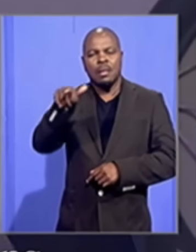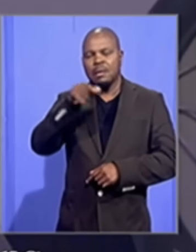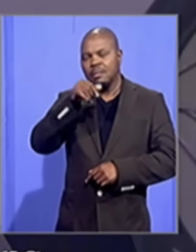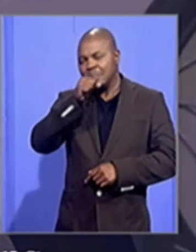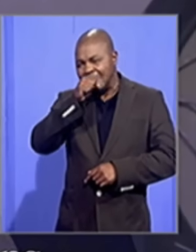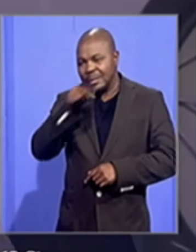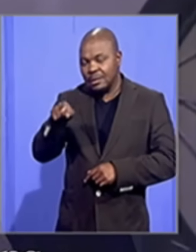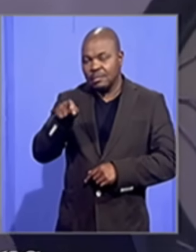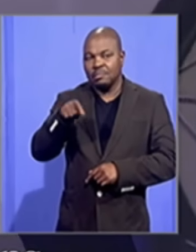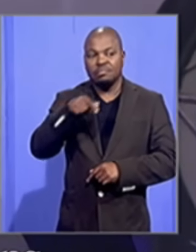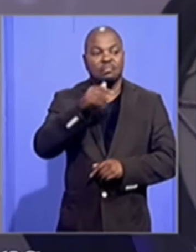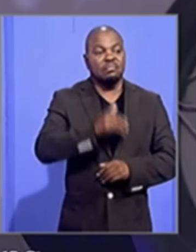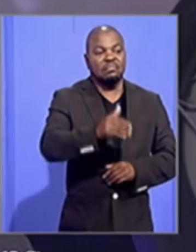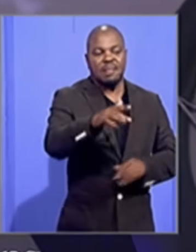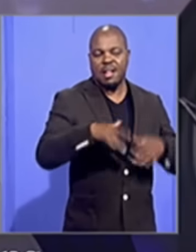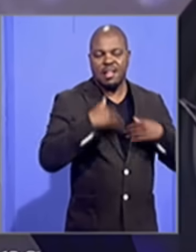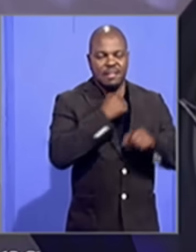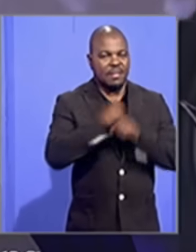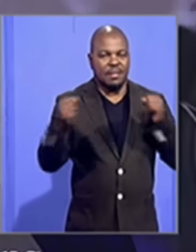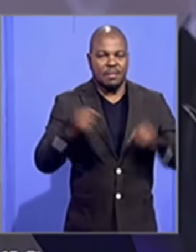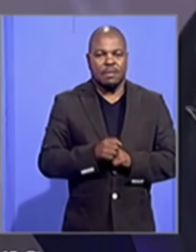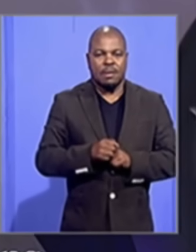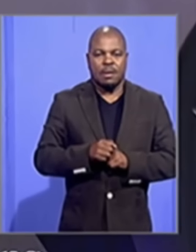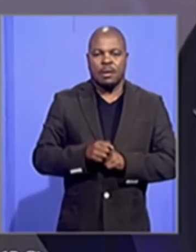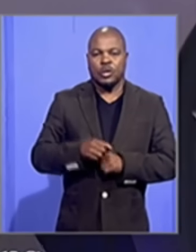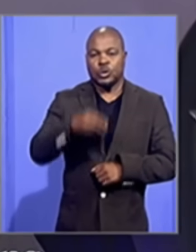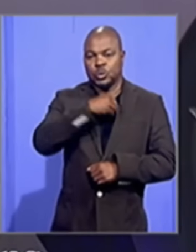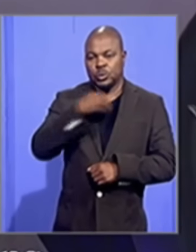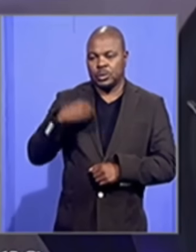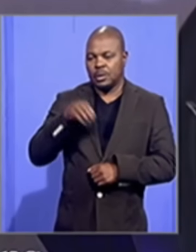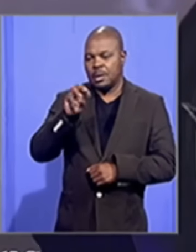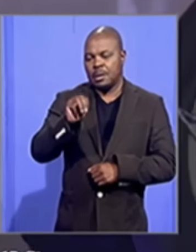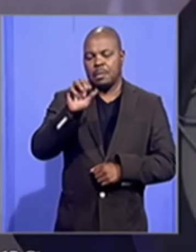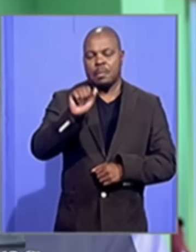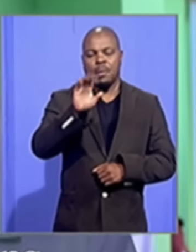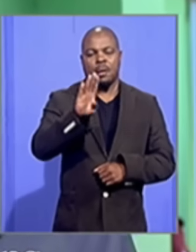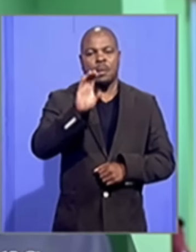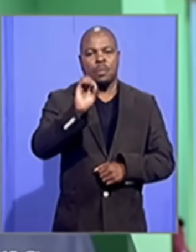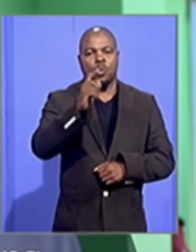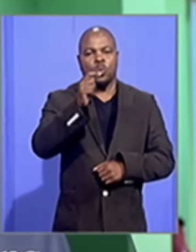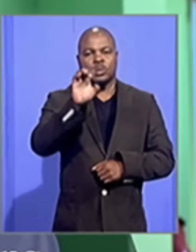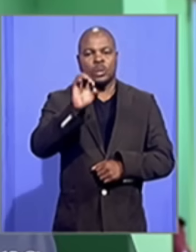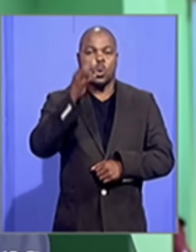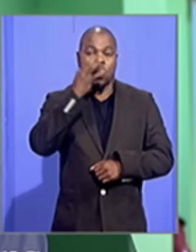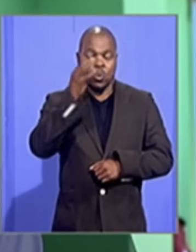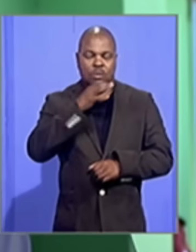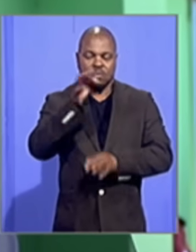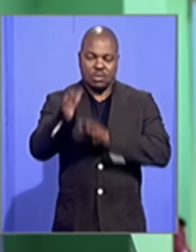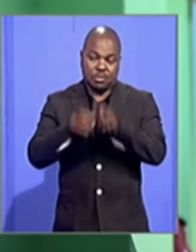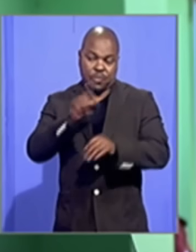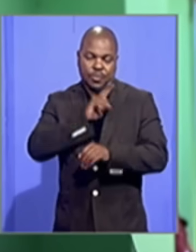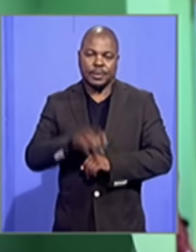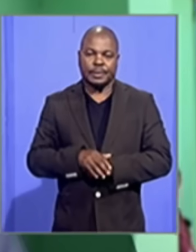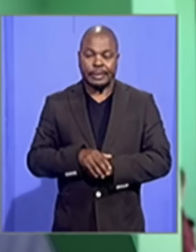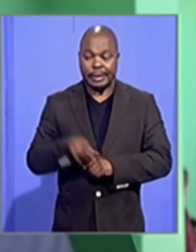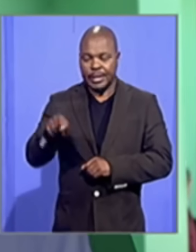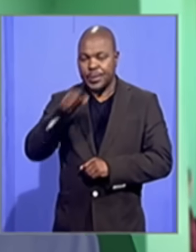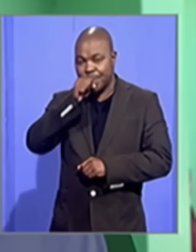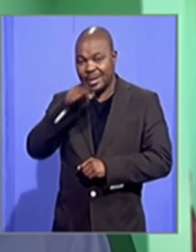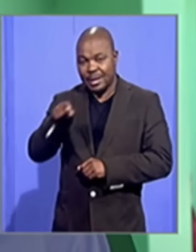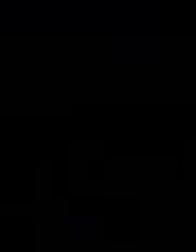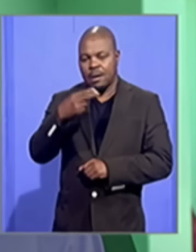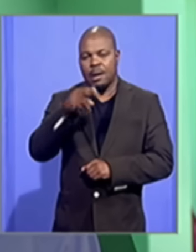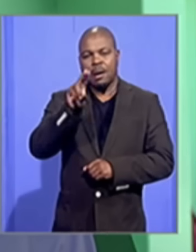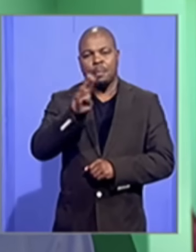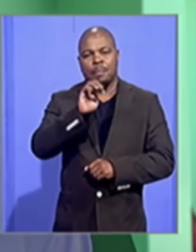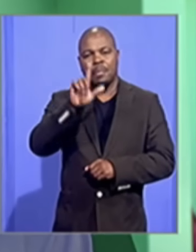Peli. Ngakamabote o hlalositse gore na ke go baneng Habli Babli fa o ntse o tswela pele o e